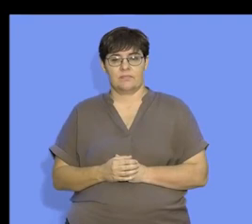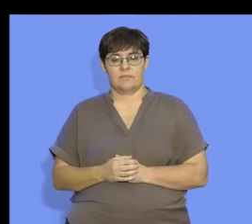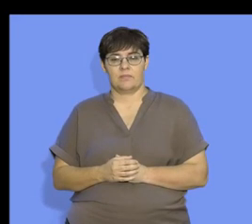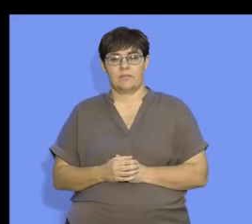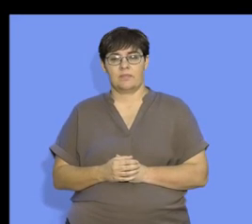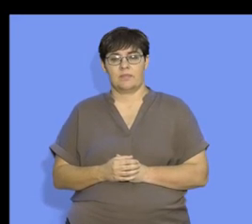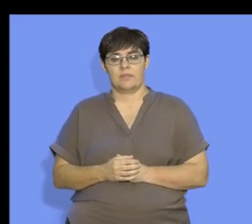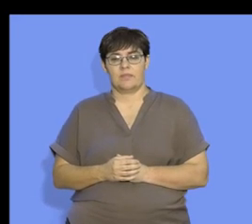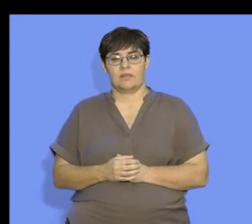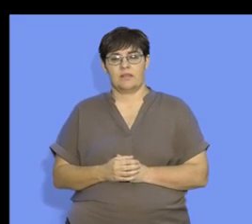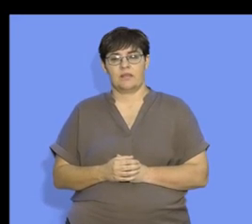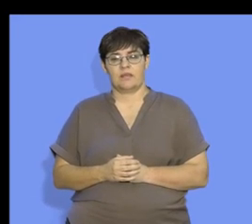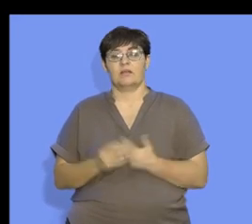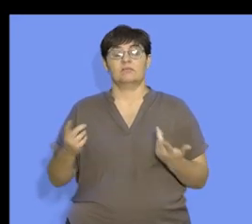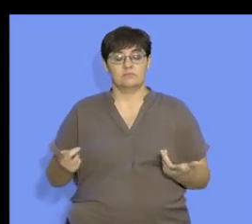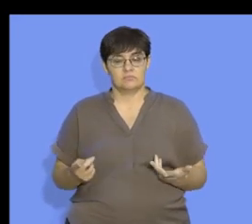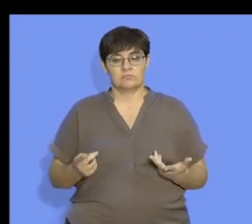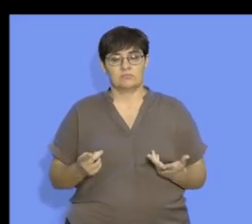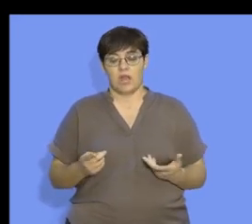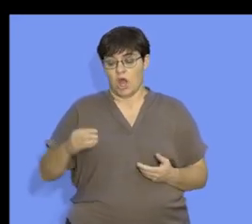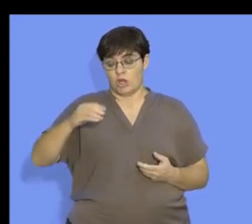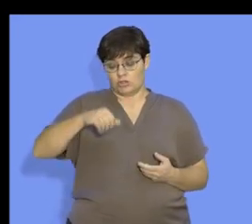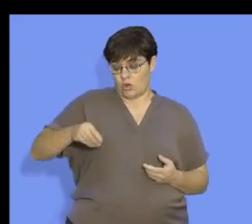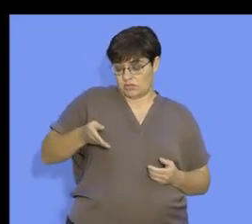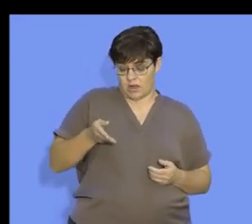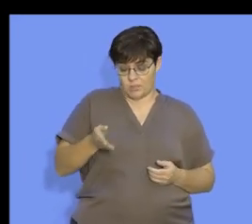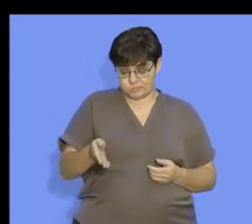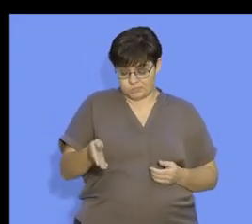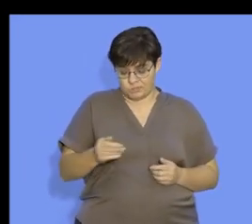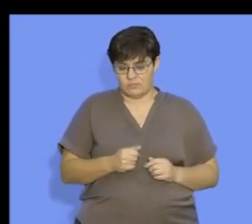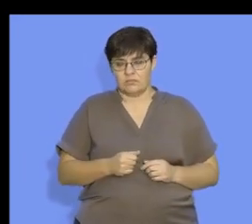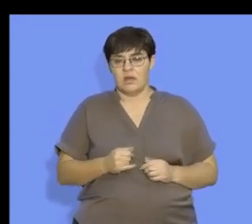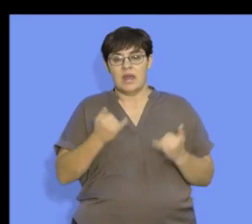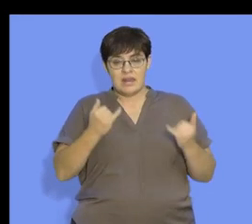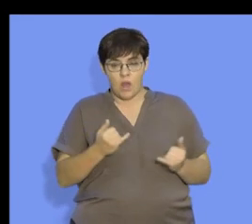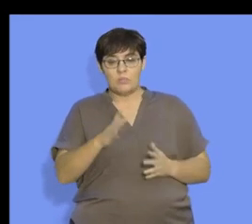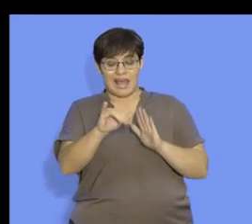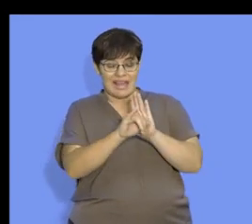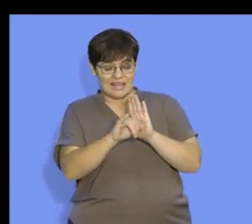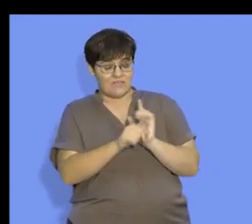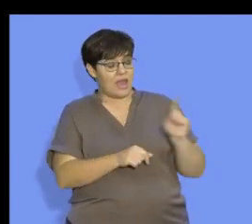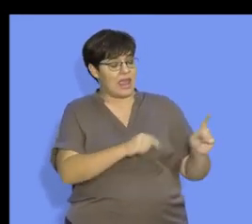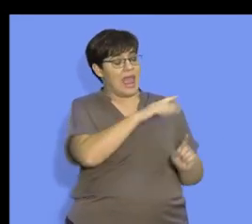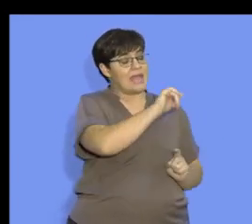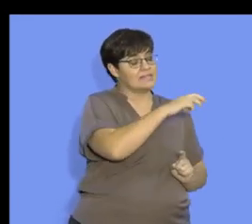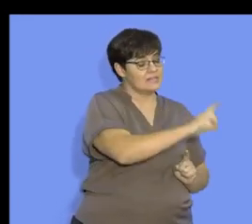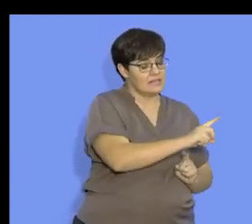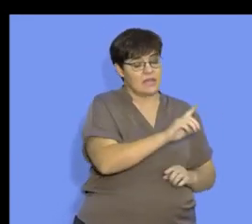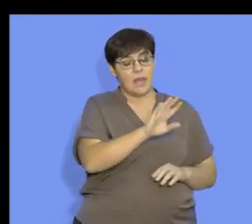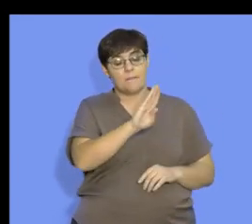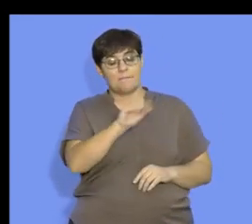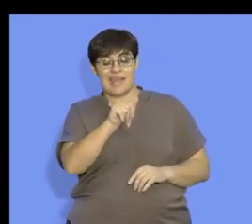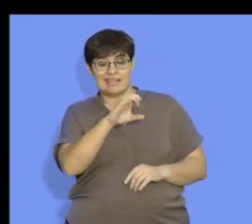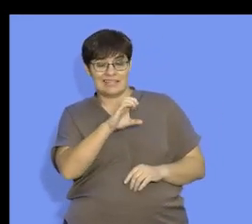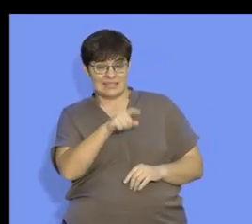Right, okay, so given the following salt, okay, identify the acid and